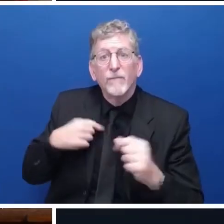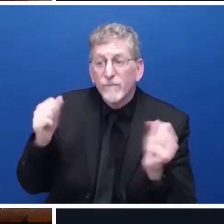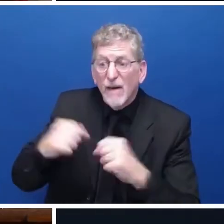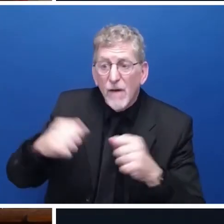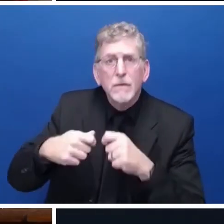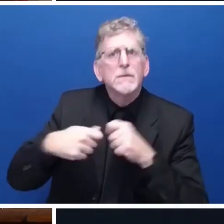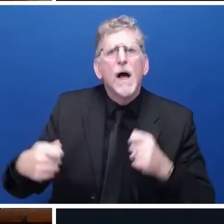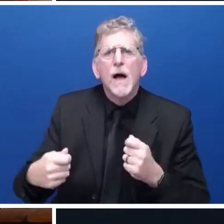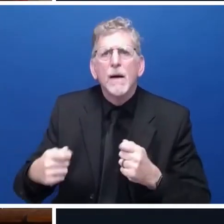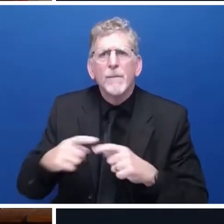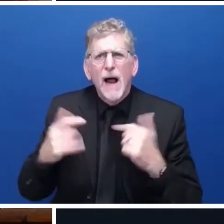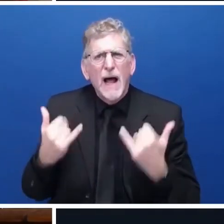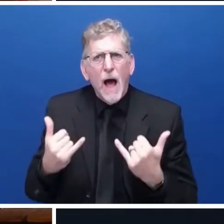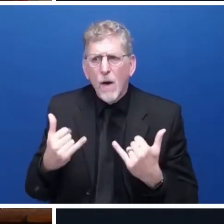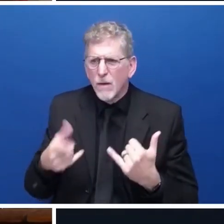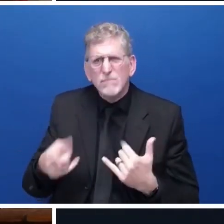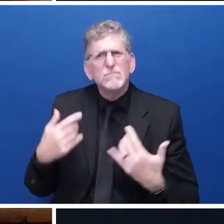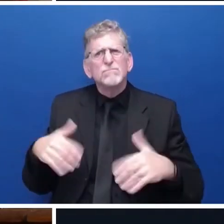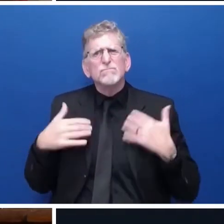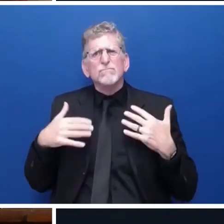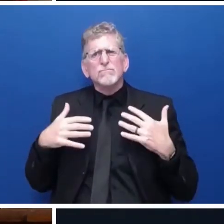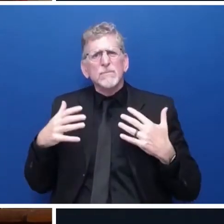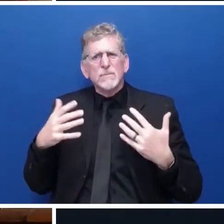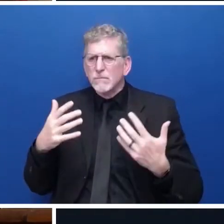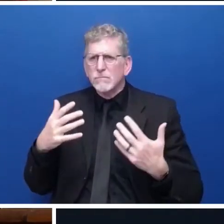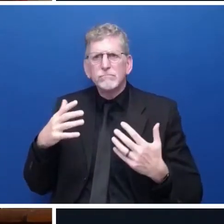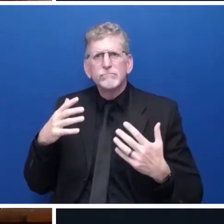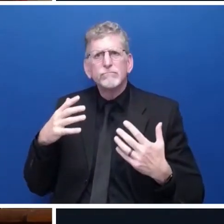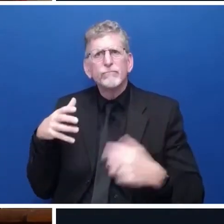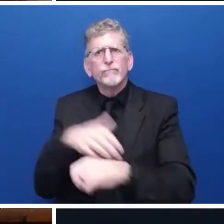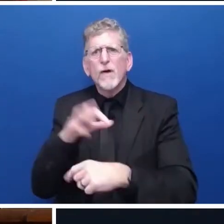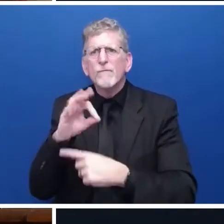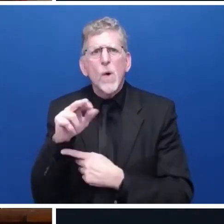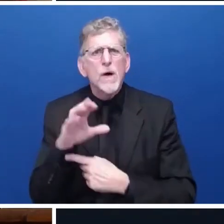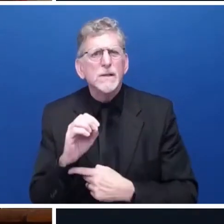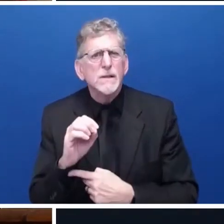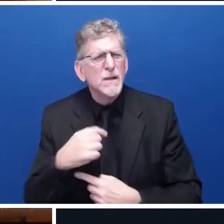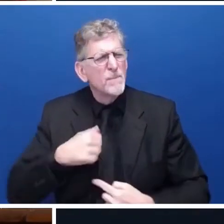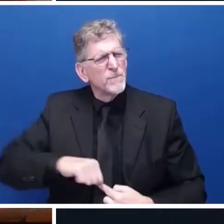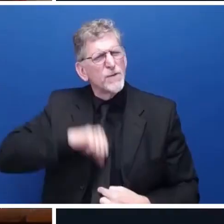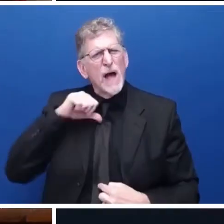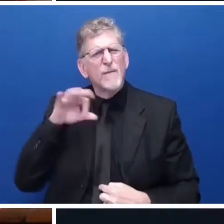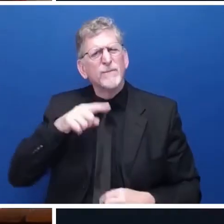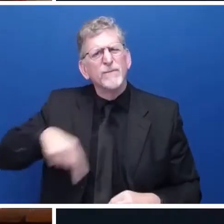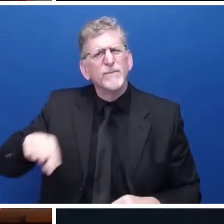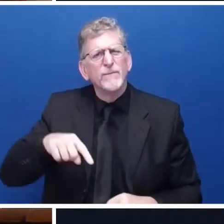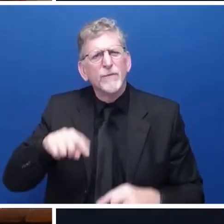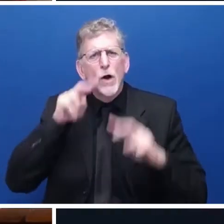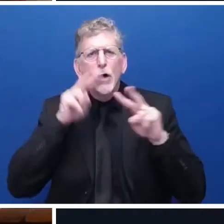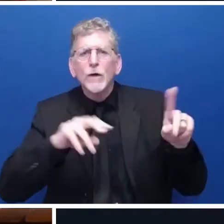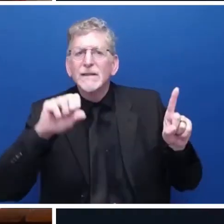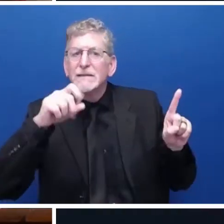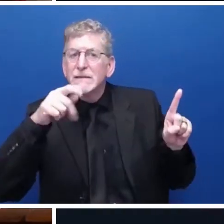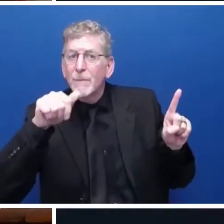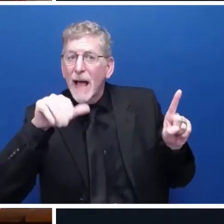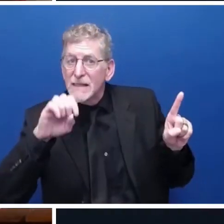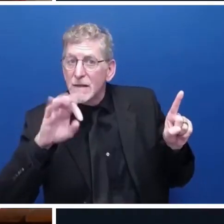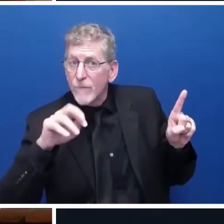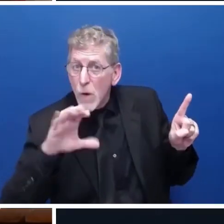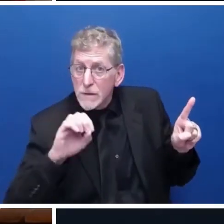at Space Force. Space Force is my baby. As we did that, my baby is becoming so